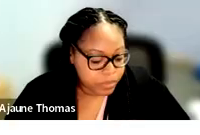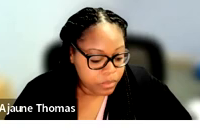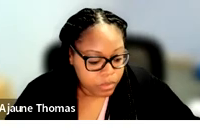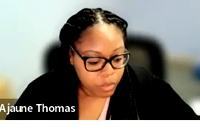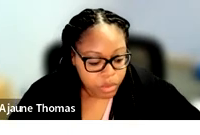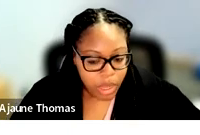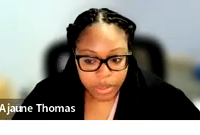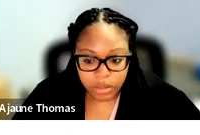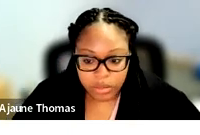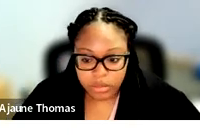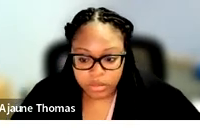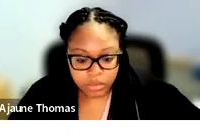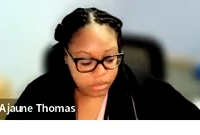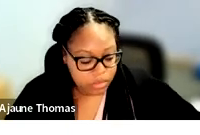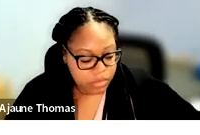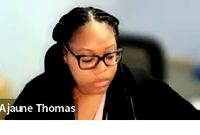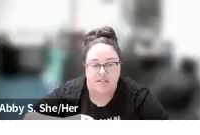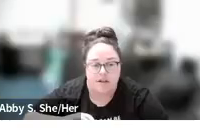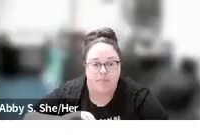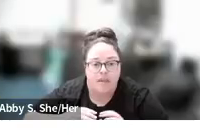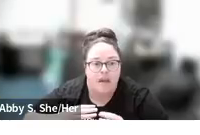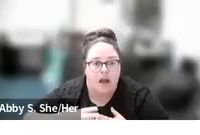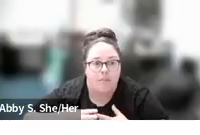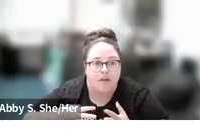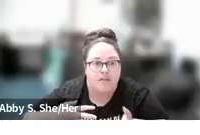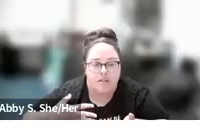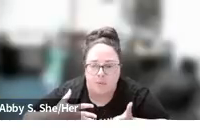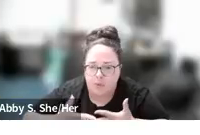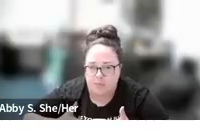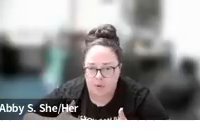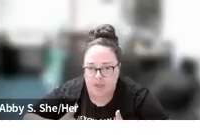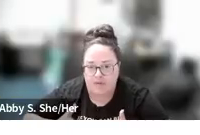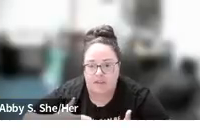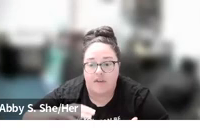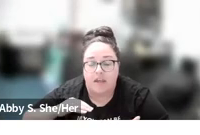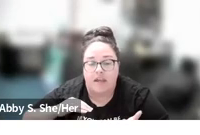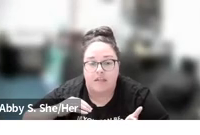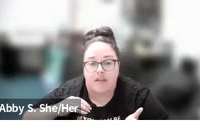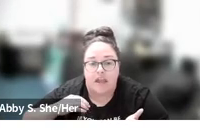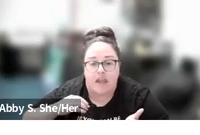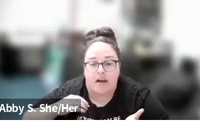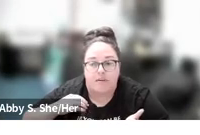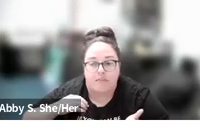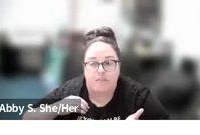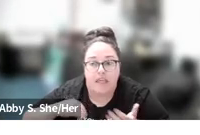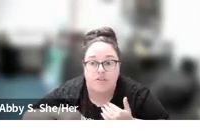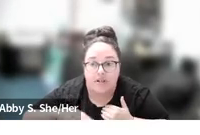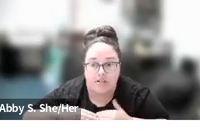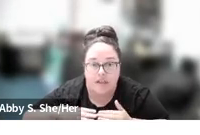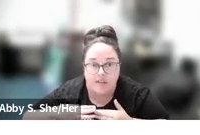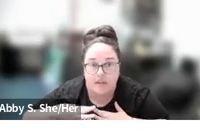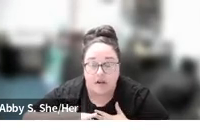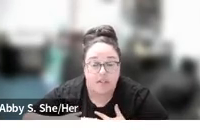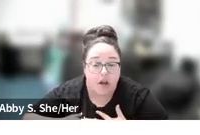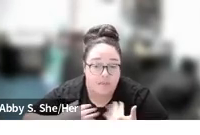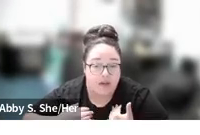with Apple, with the iOS system. But it does work with both, I believe. And Android does